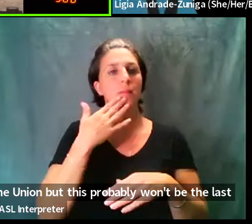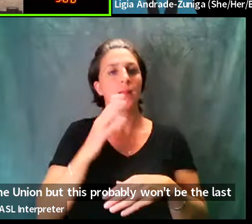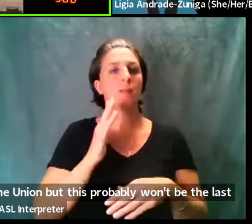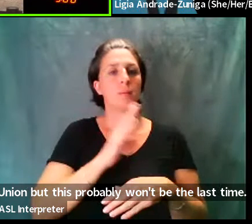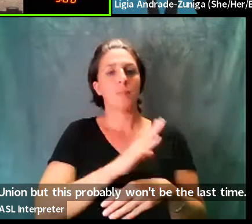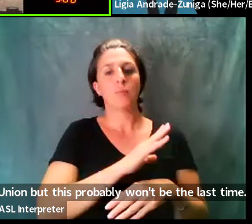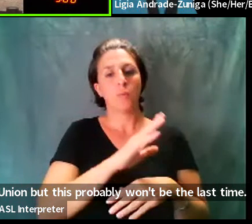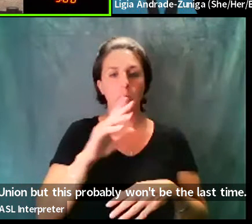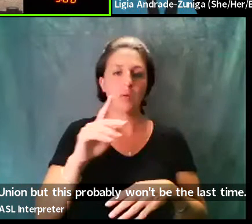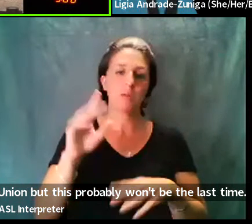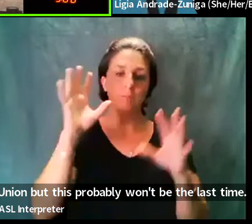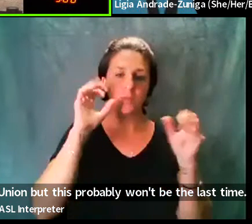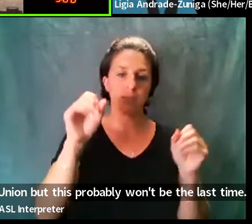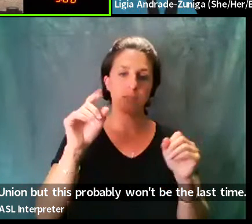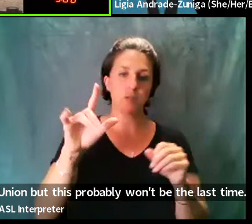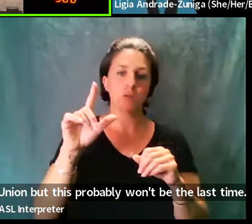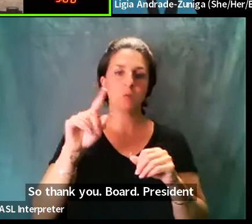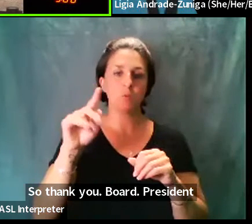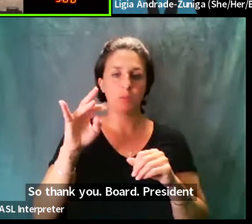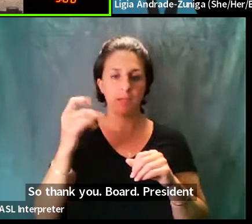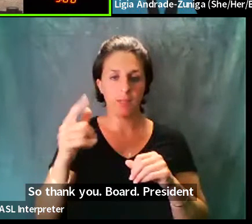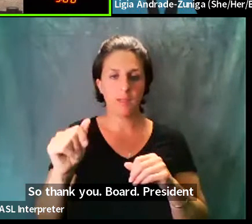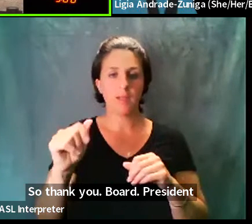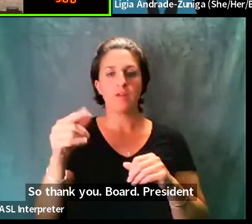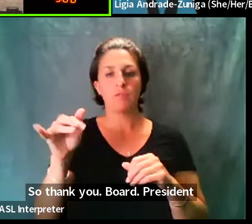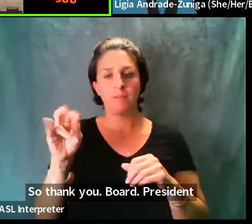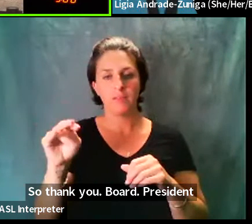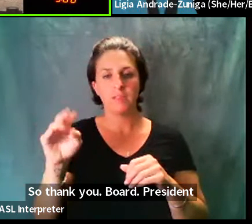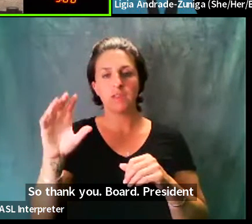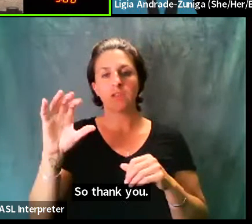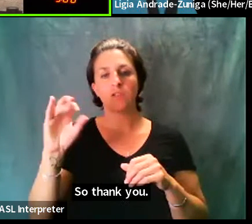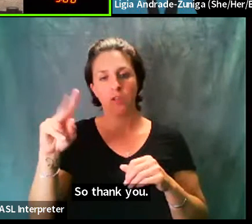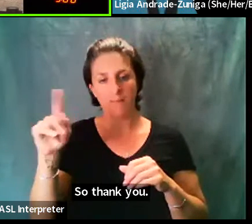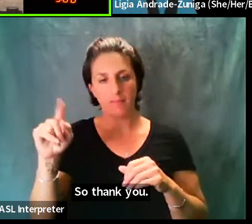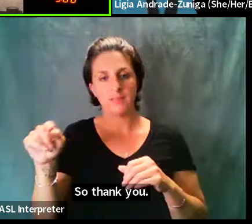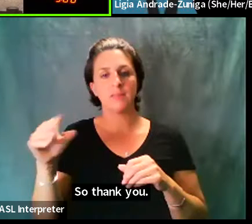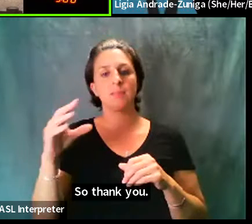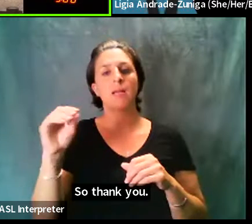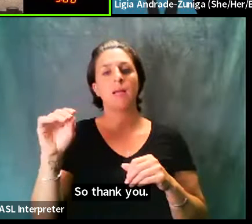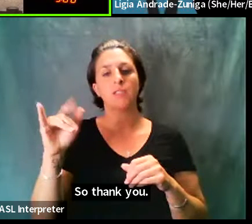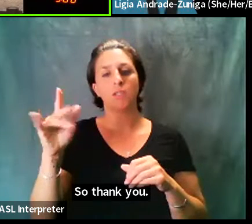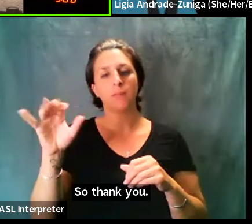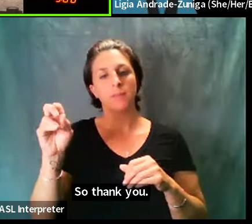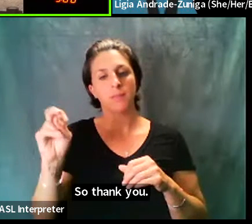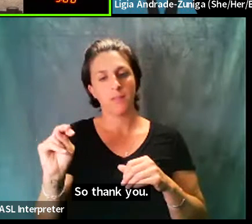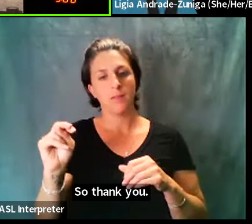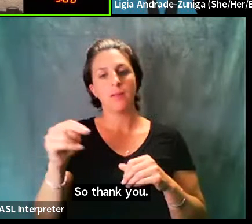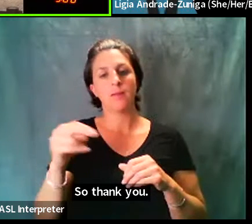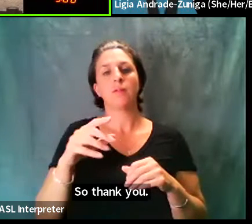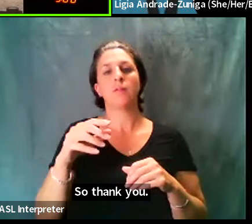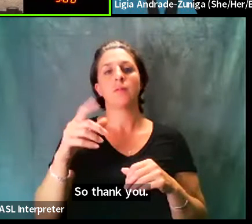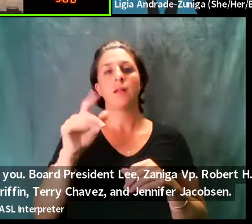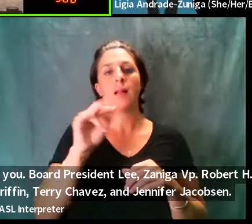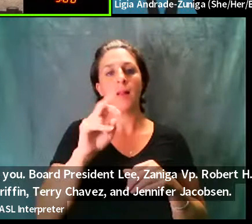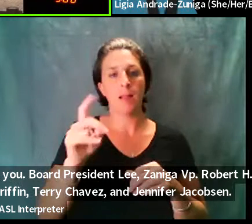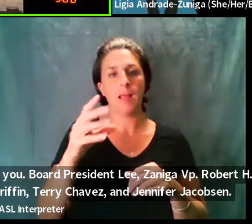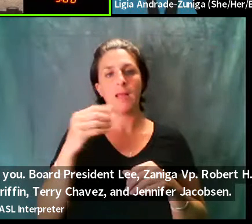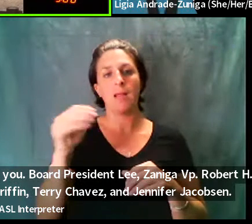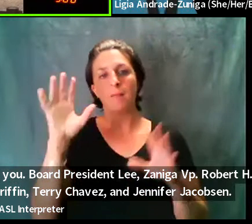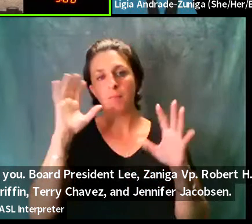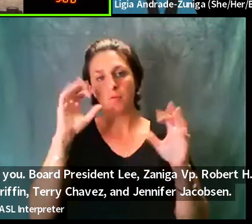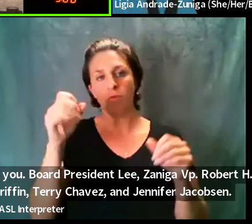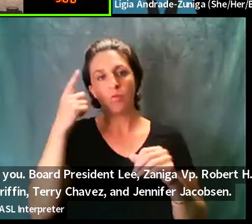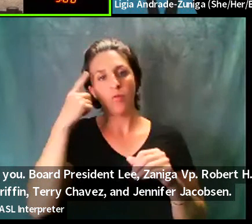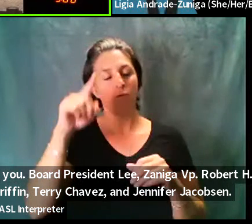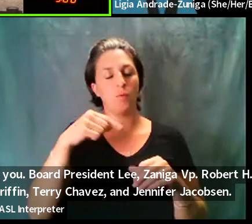Ligia Andrade Zuniga, VP Robert H. Griffin, Terry Chavez, and Jennifer Jacobson, Greg Land, and Superintendent Randall Booker for the opportunity